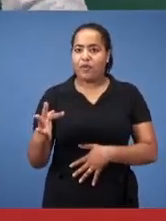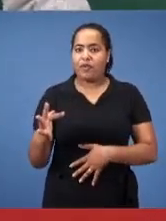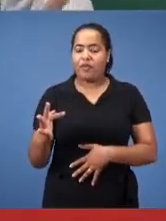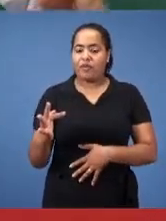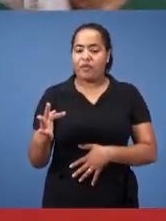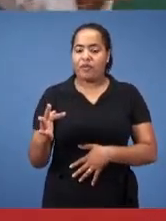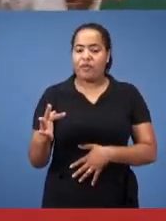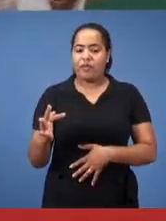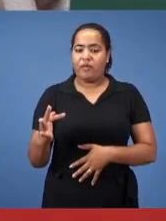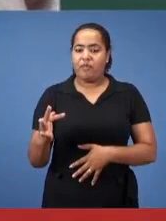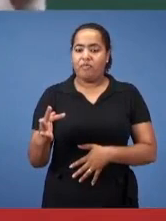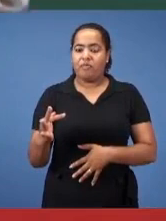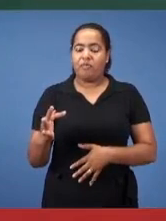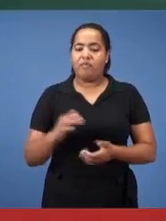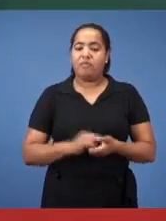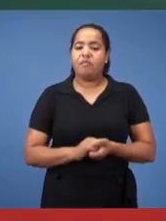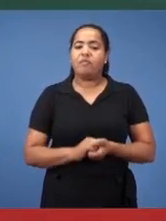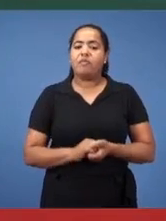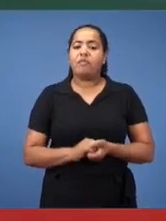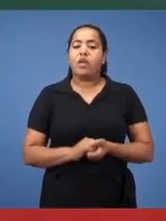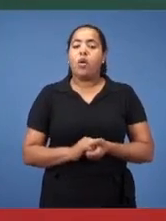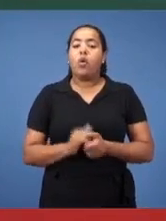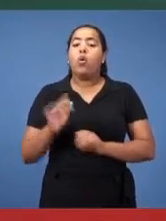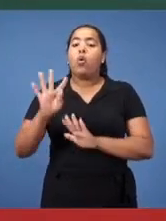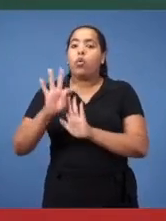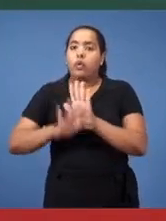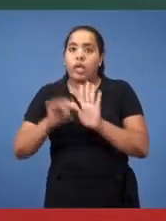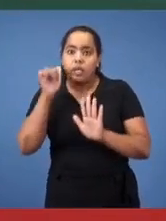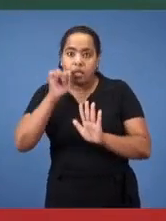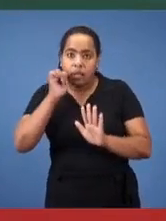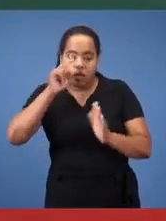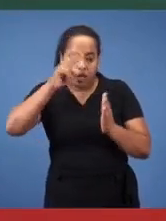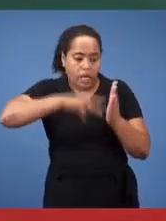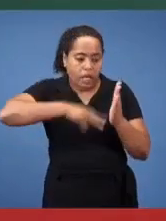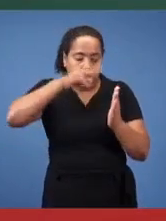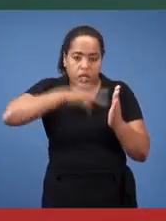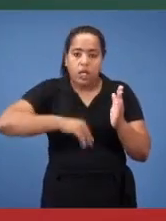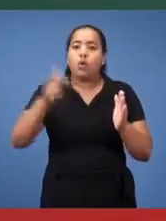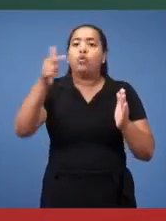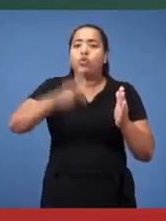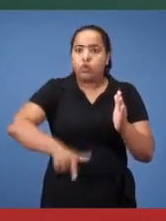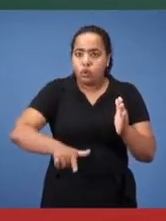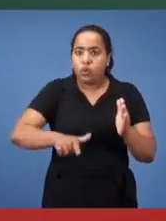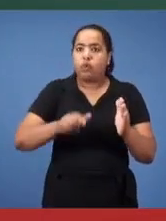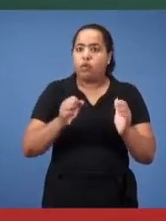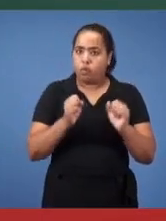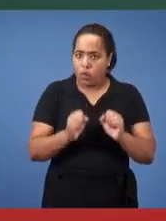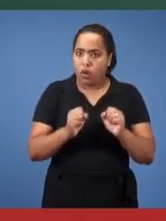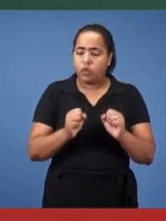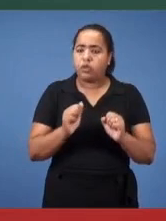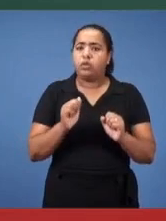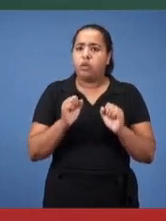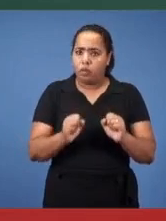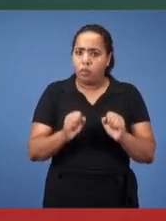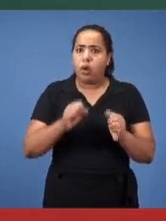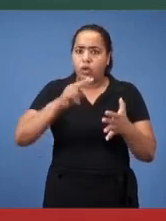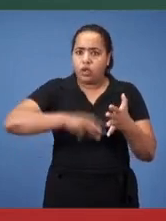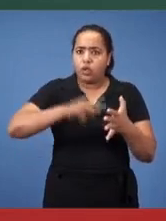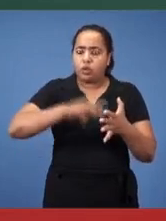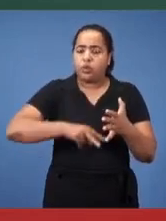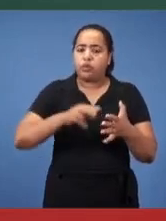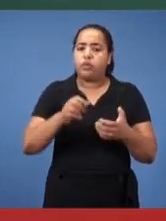comes. What's the text? What does the text say? Whoever read the text, read it once again on the